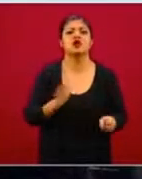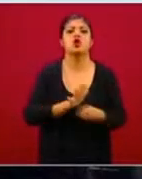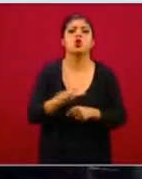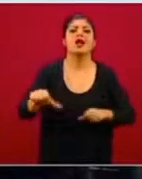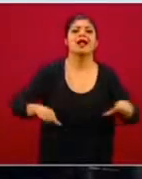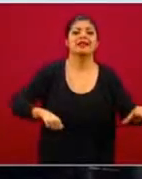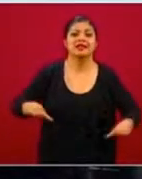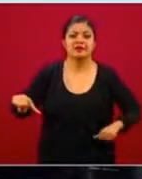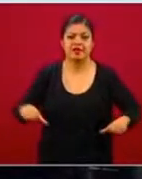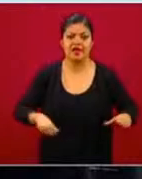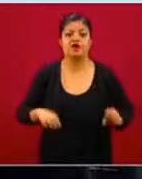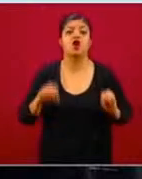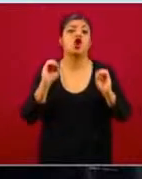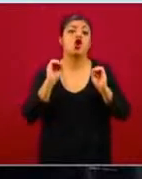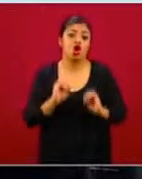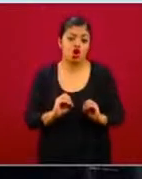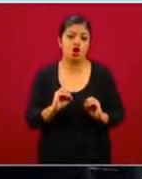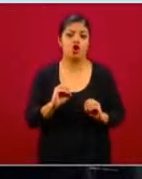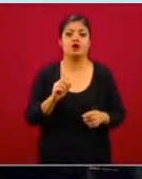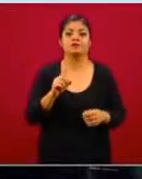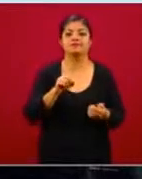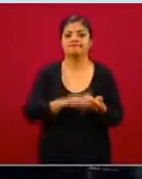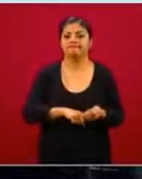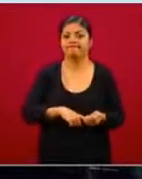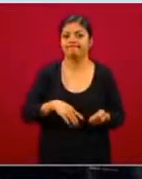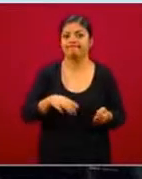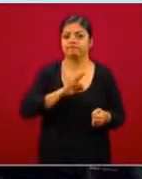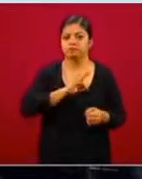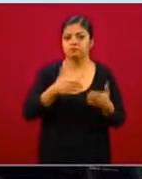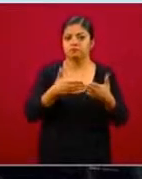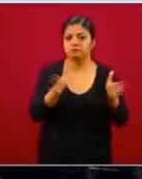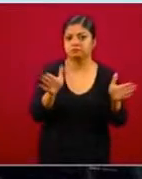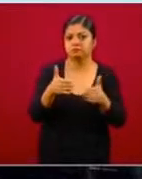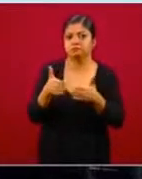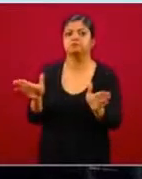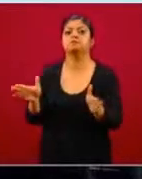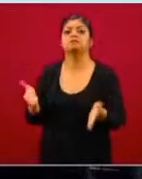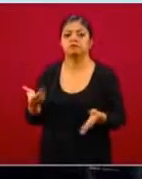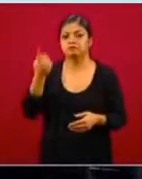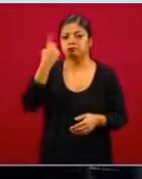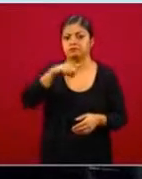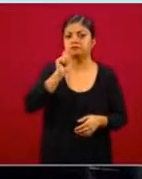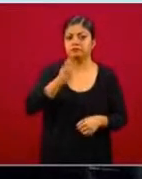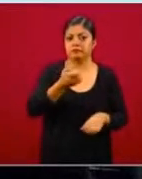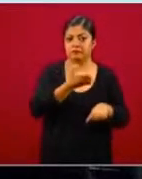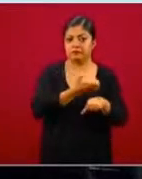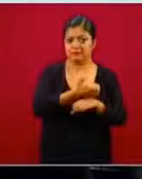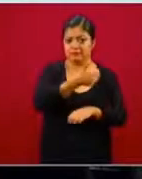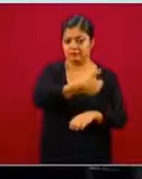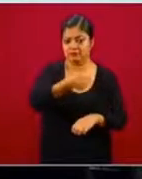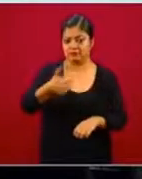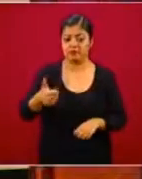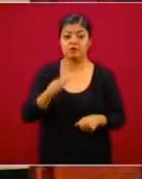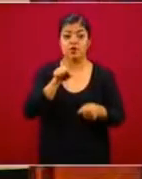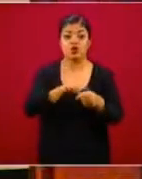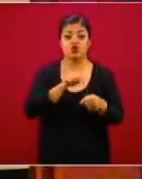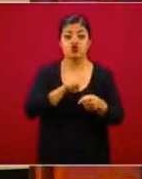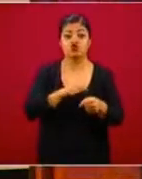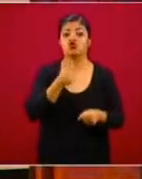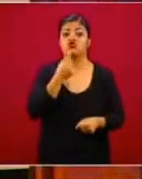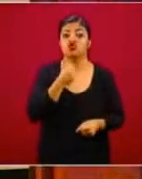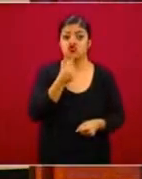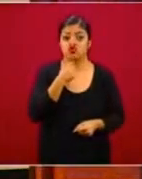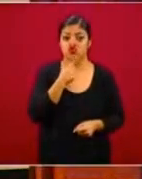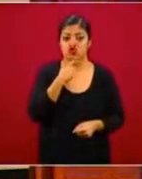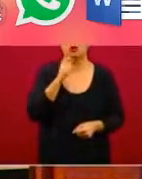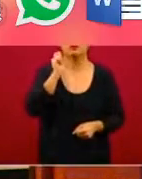green, in turn represents actions or activities that would be allowed